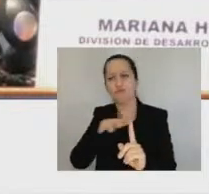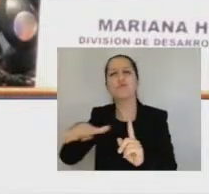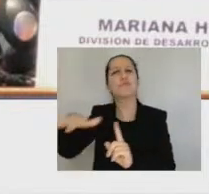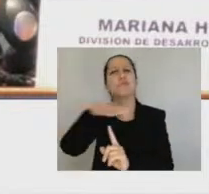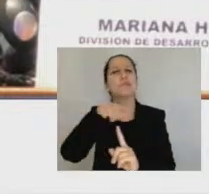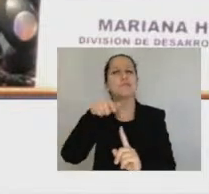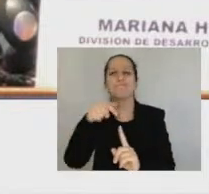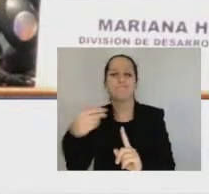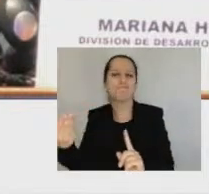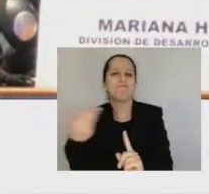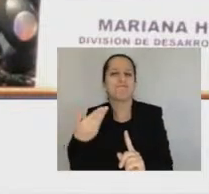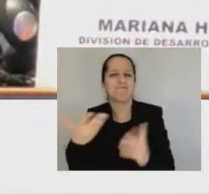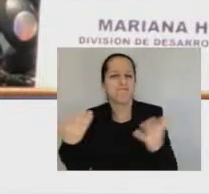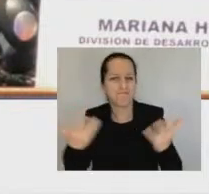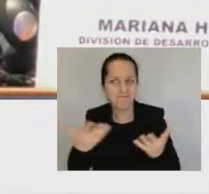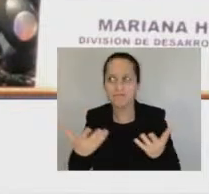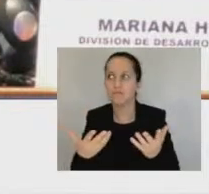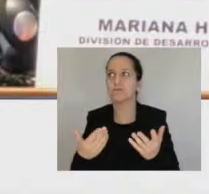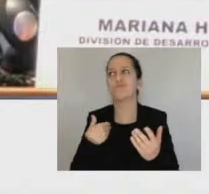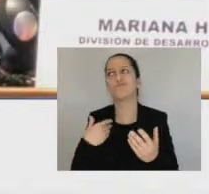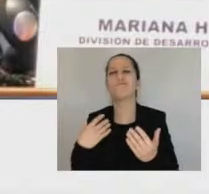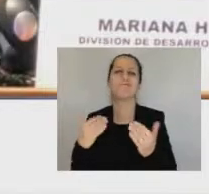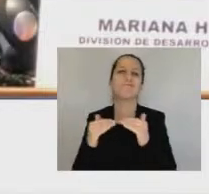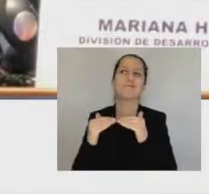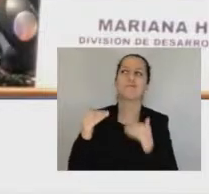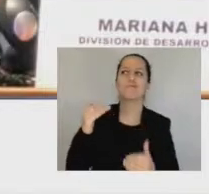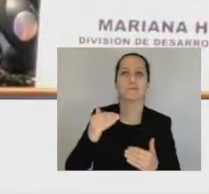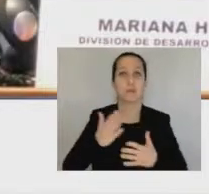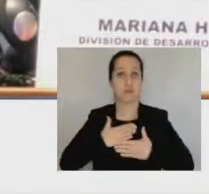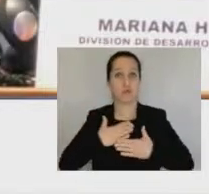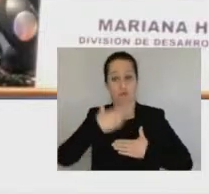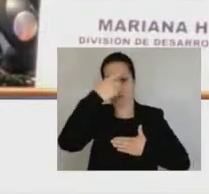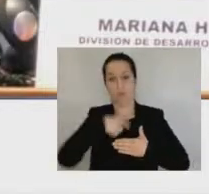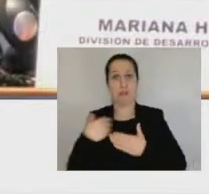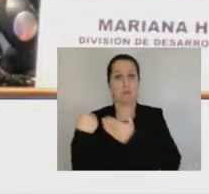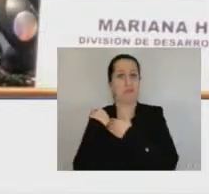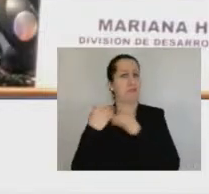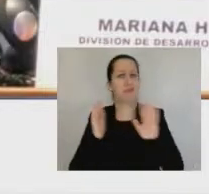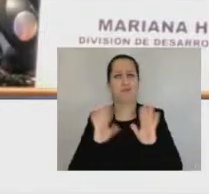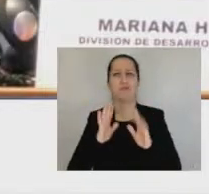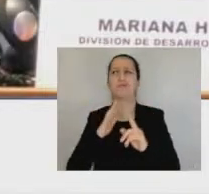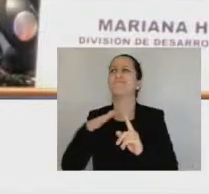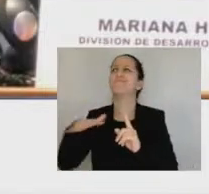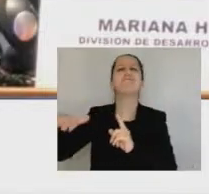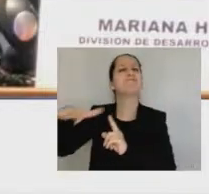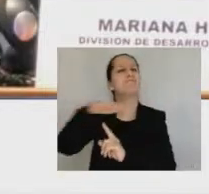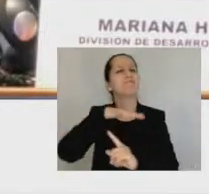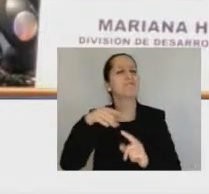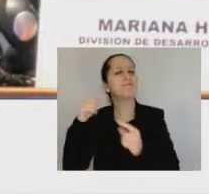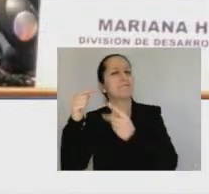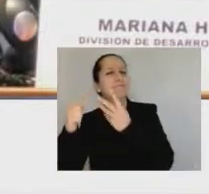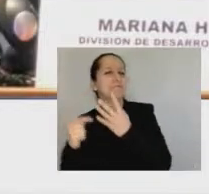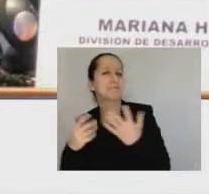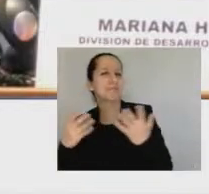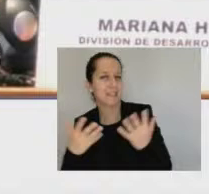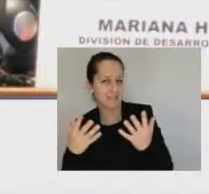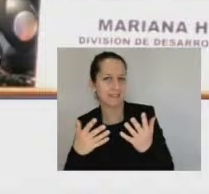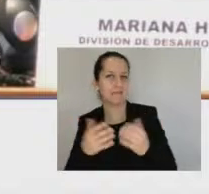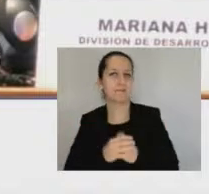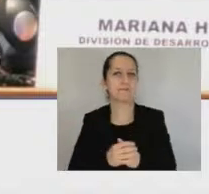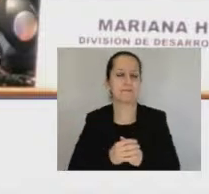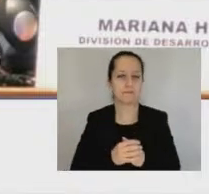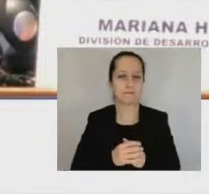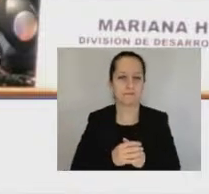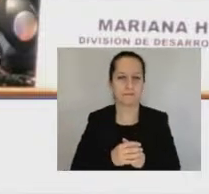of external conditions that don't depend on the students. This